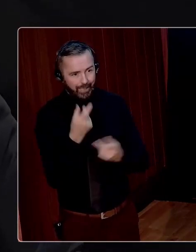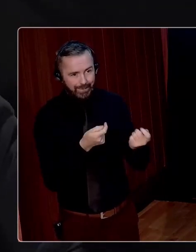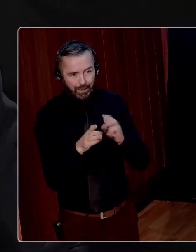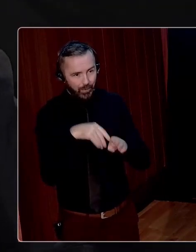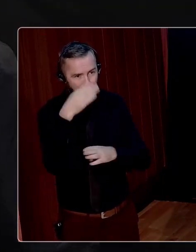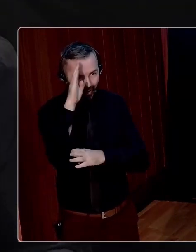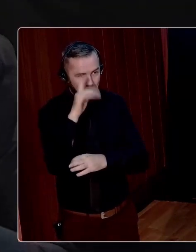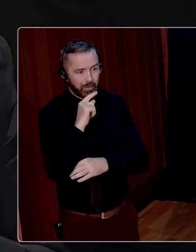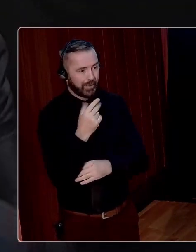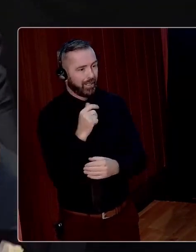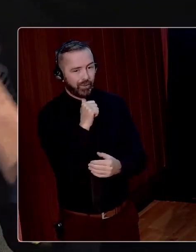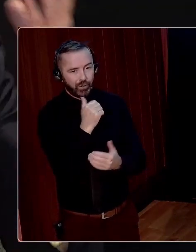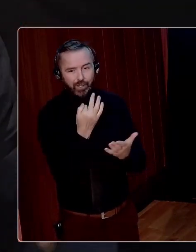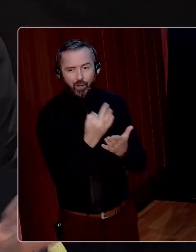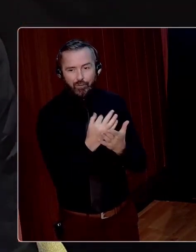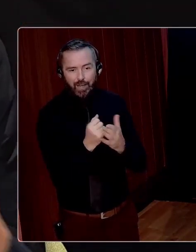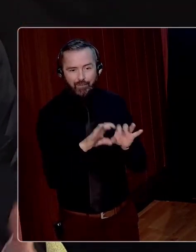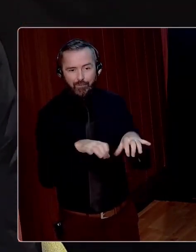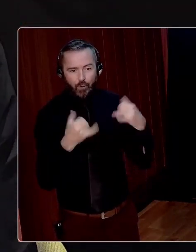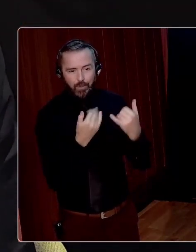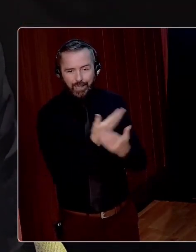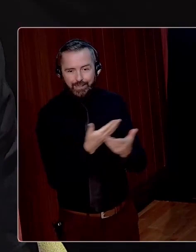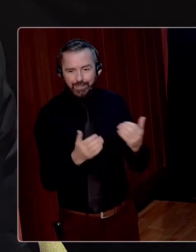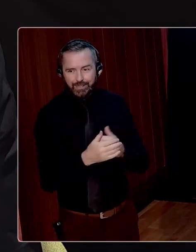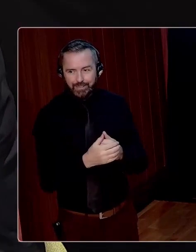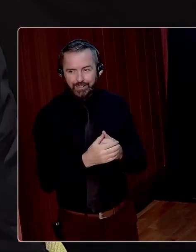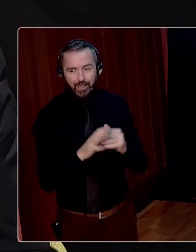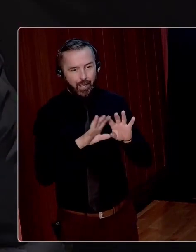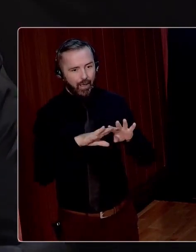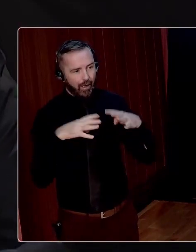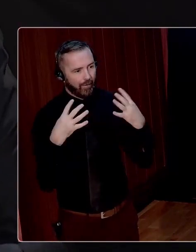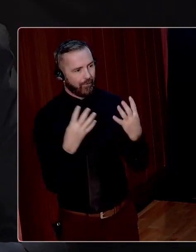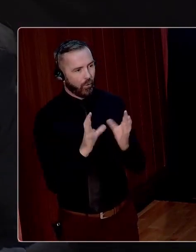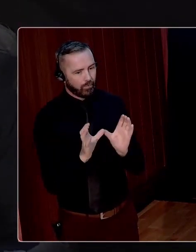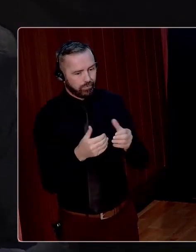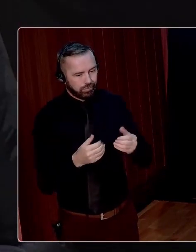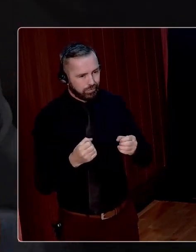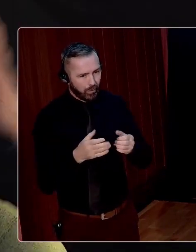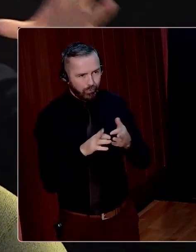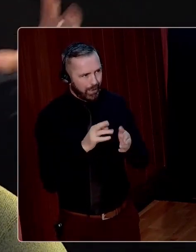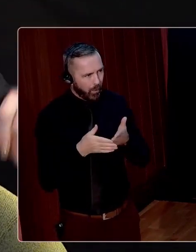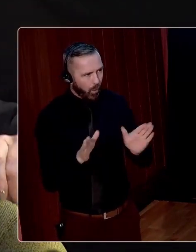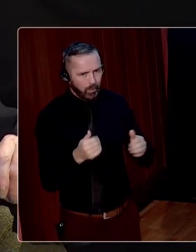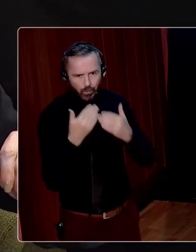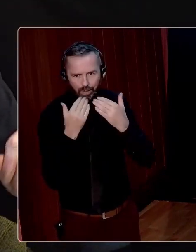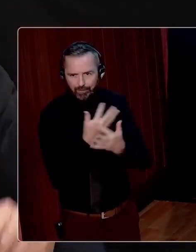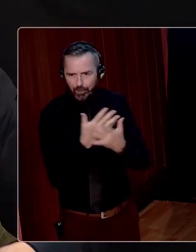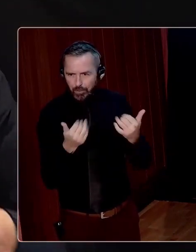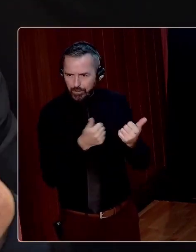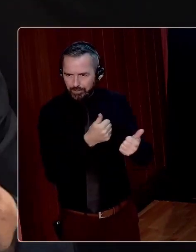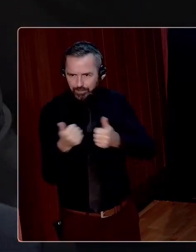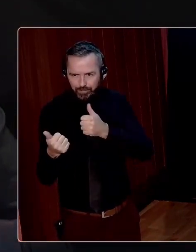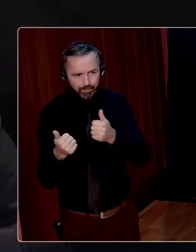dealing with Irish. We don't often get this forum, a forum so all encompassing and so open. So very, thank you very much.